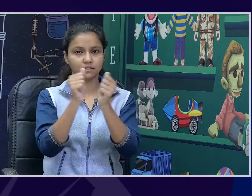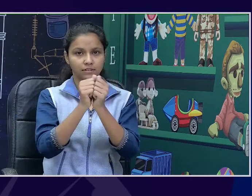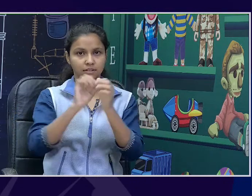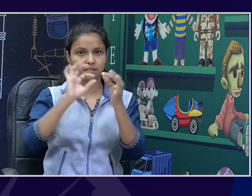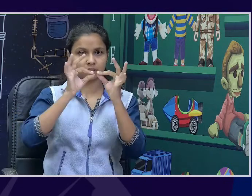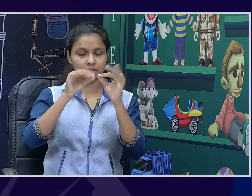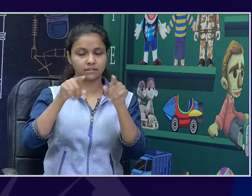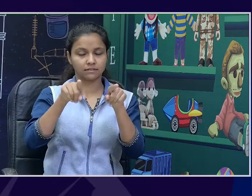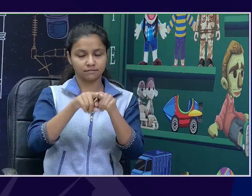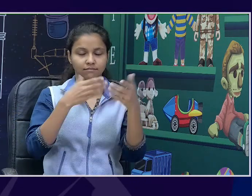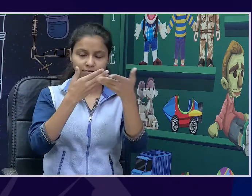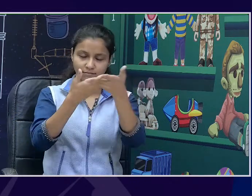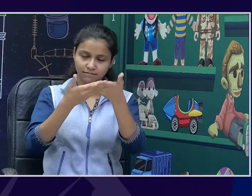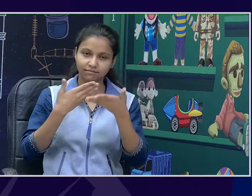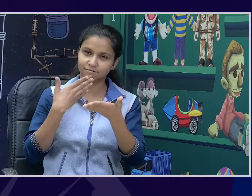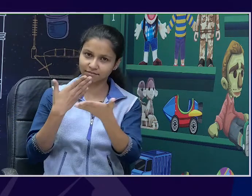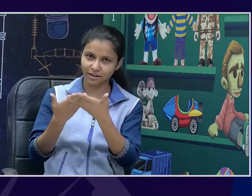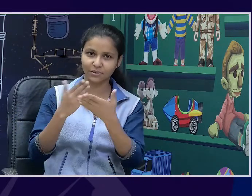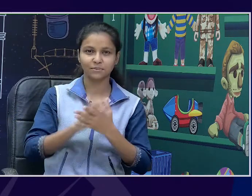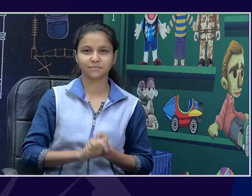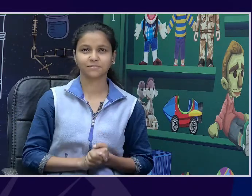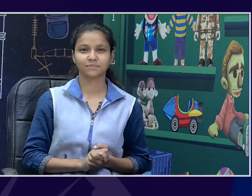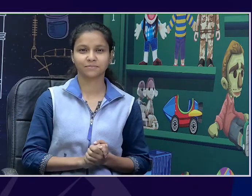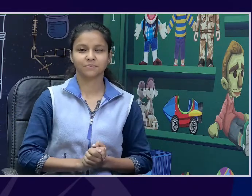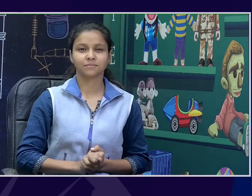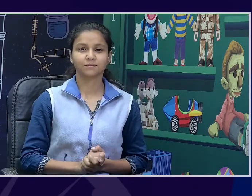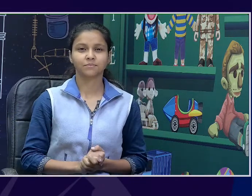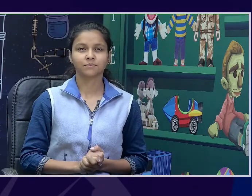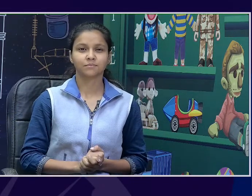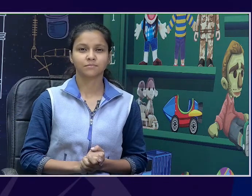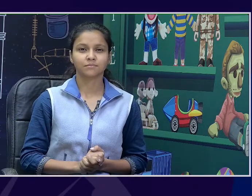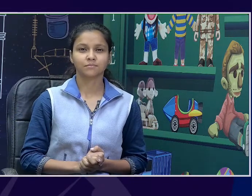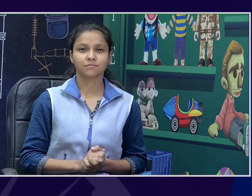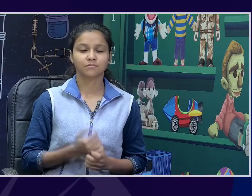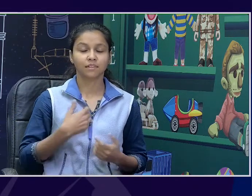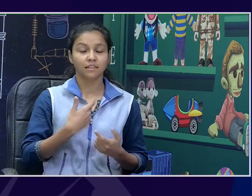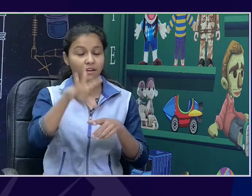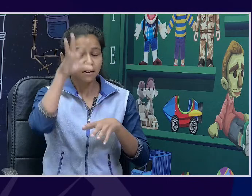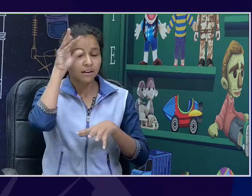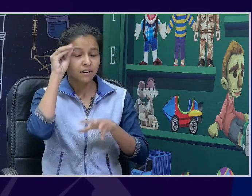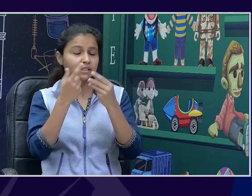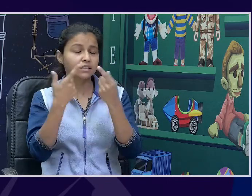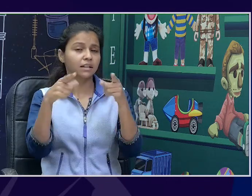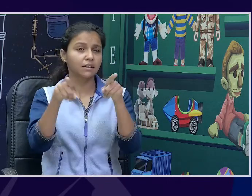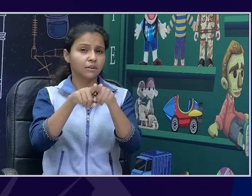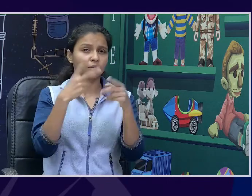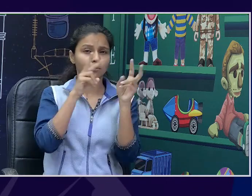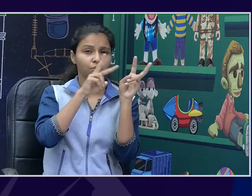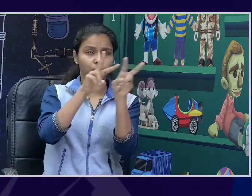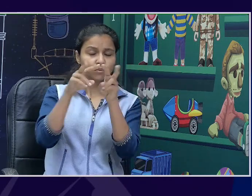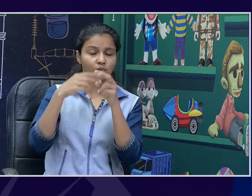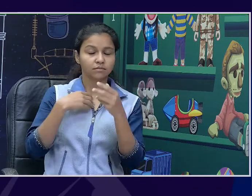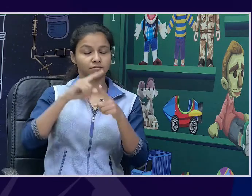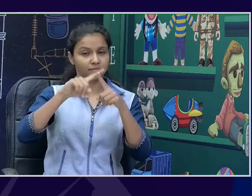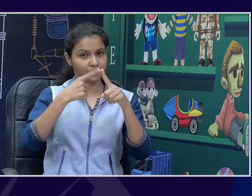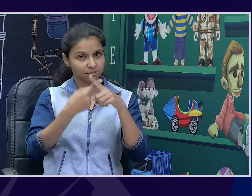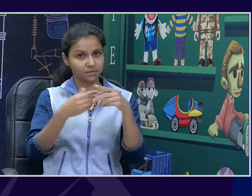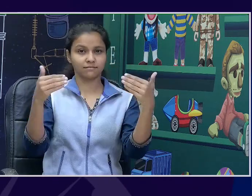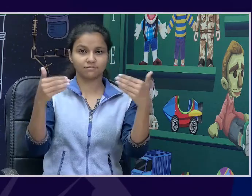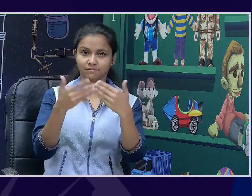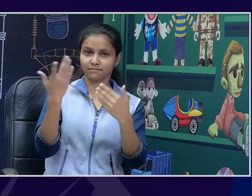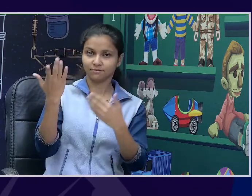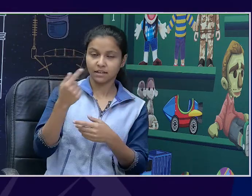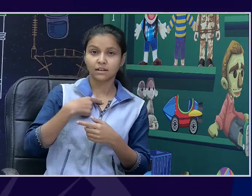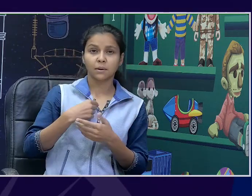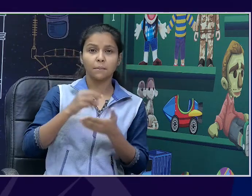Miss Dipali. Very warm welcome, Dipali. And dear learners and viewers, we have our expert with us. Let's meet him. You